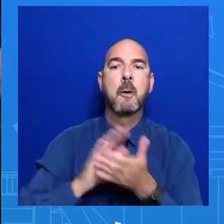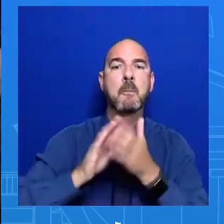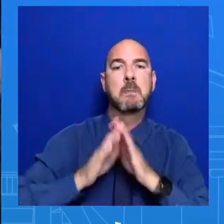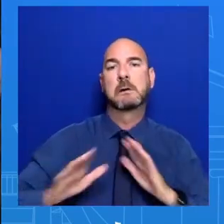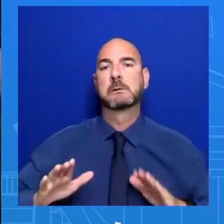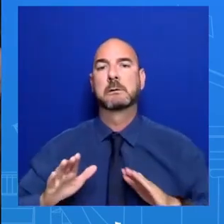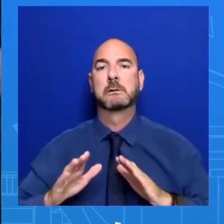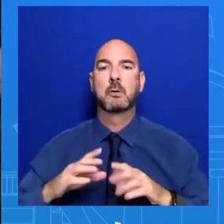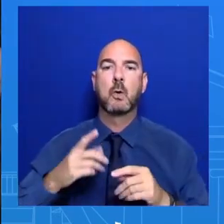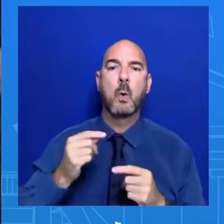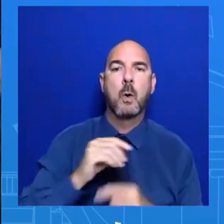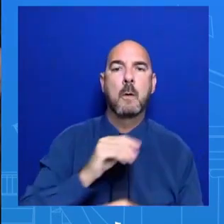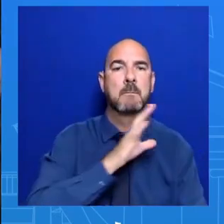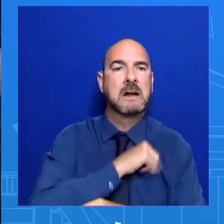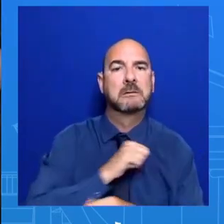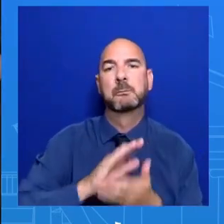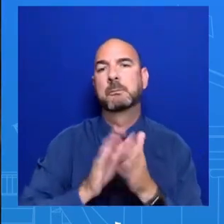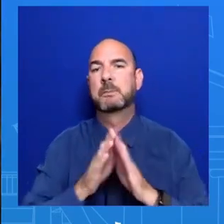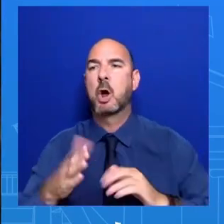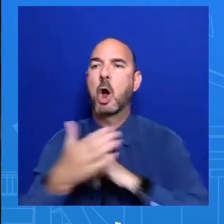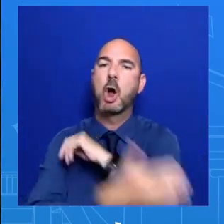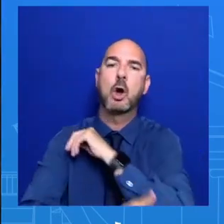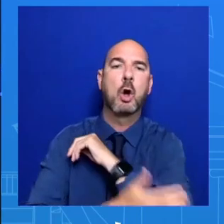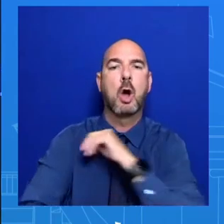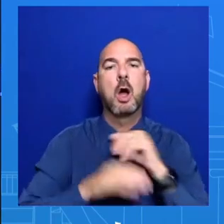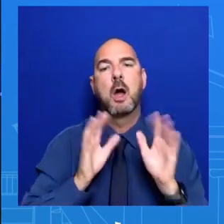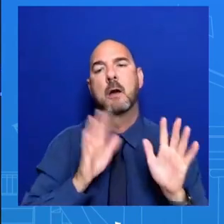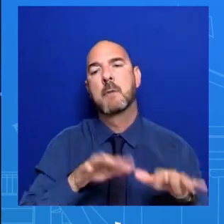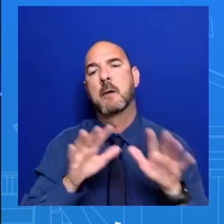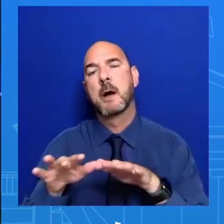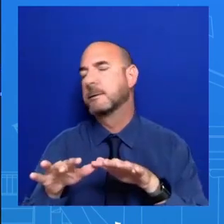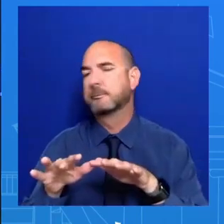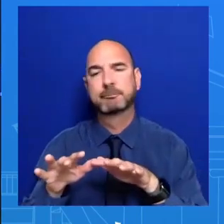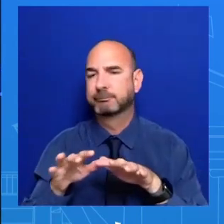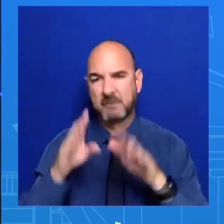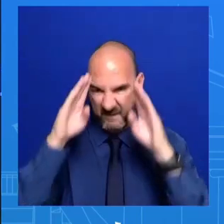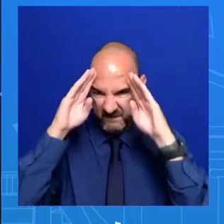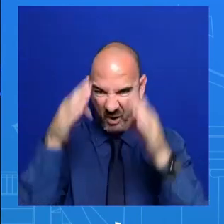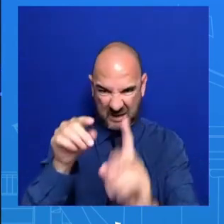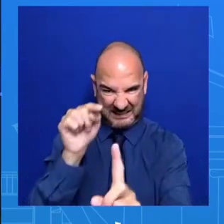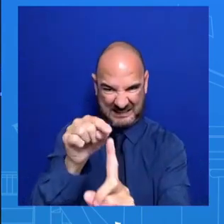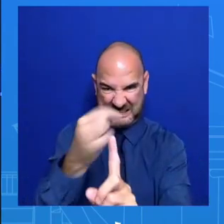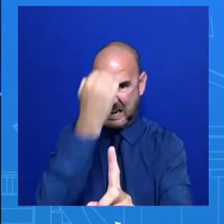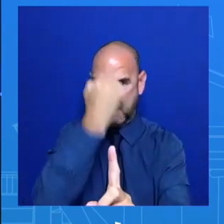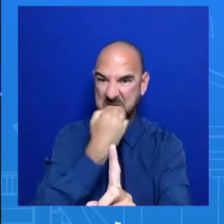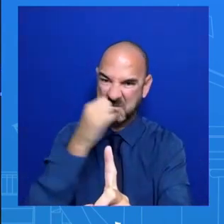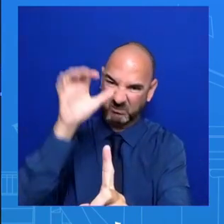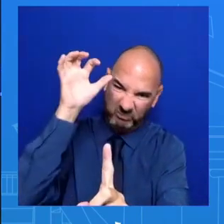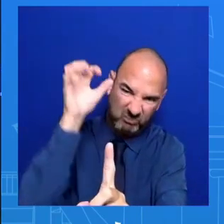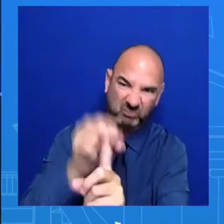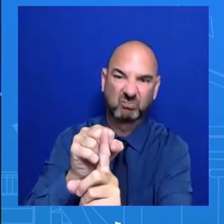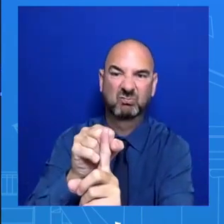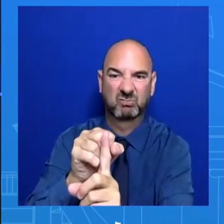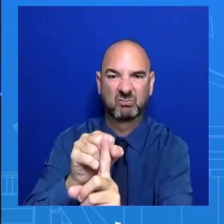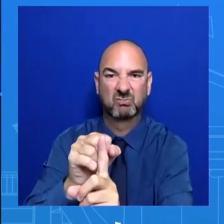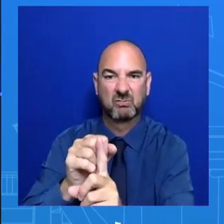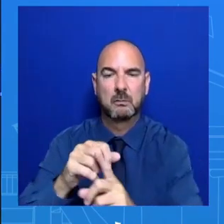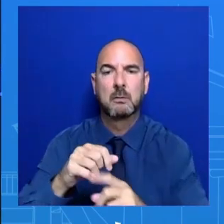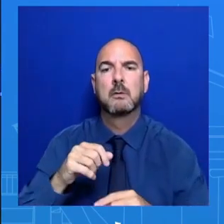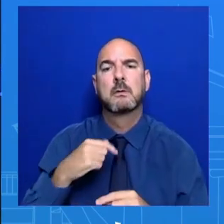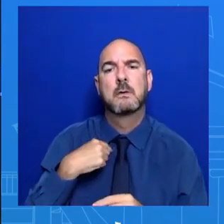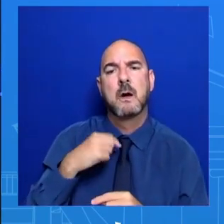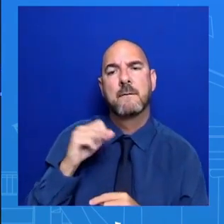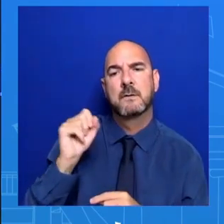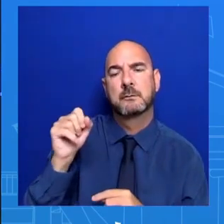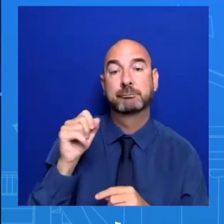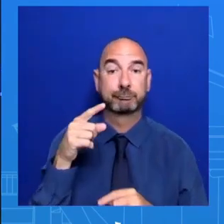Israel accepting a two-state solution? So I'd have to refer you to the Israeli government about their position with respect to the future